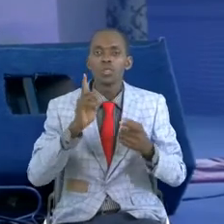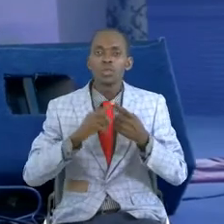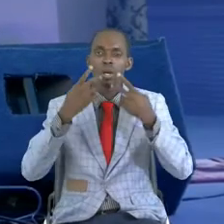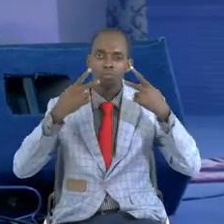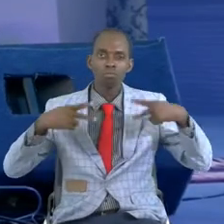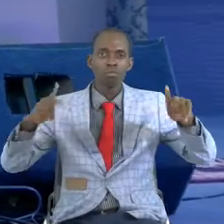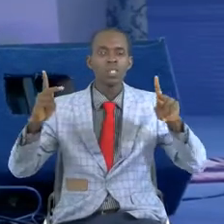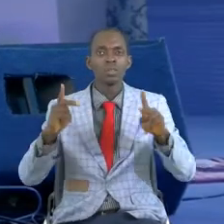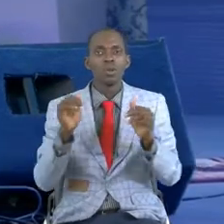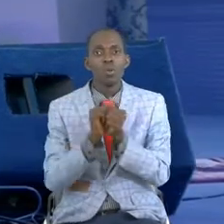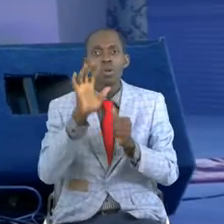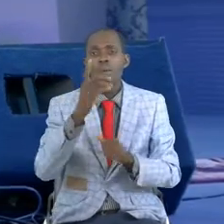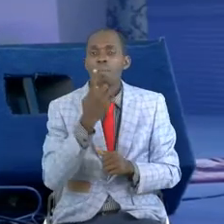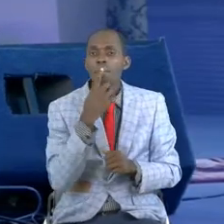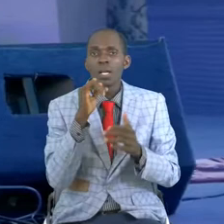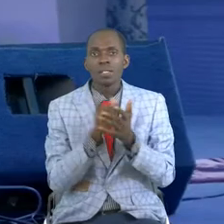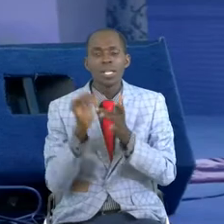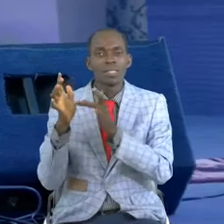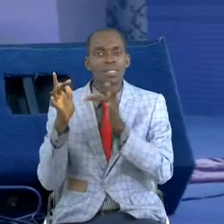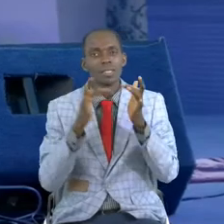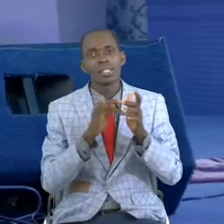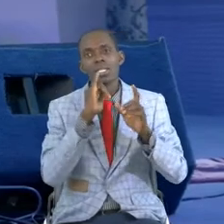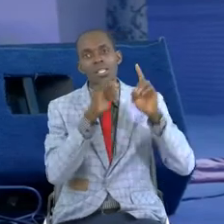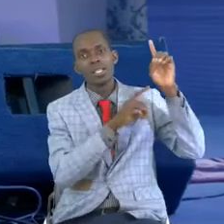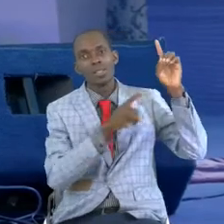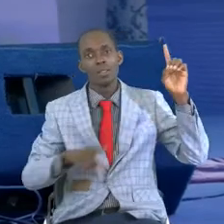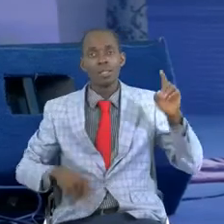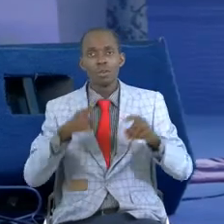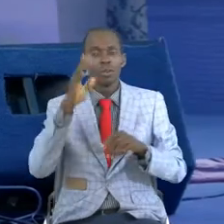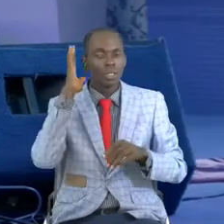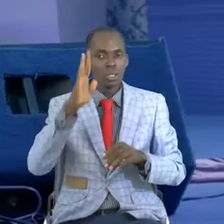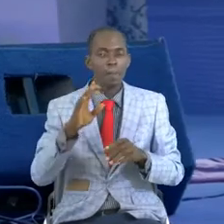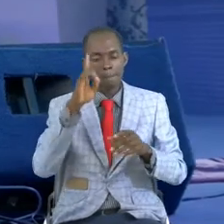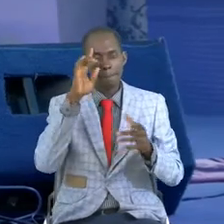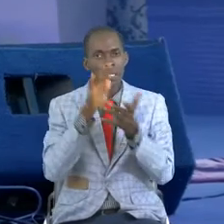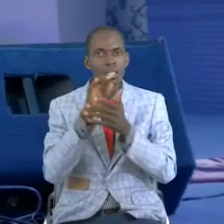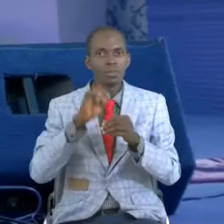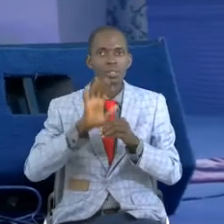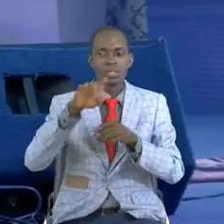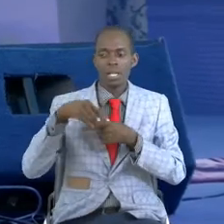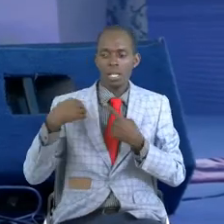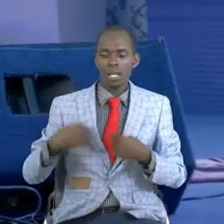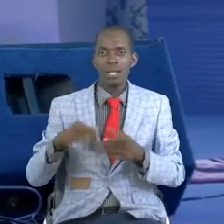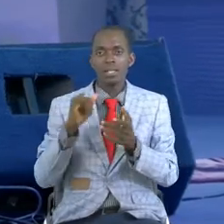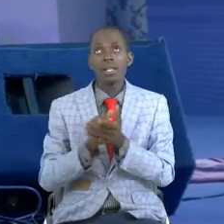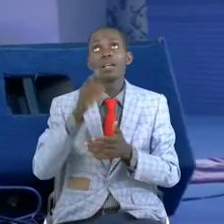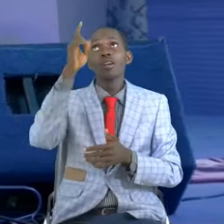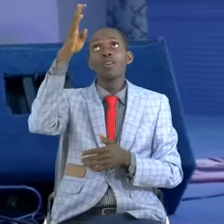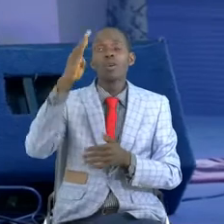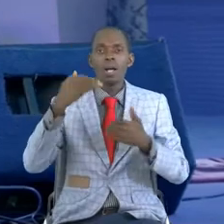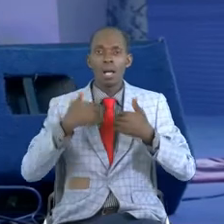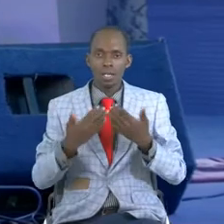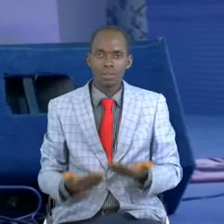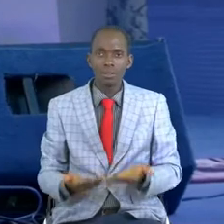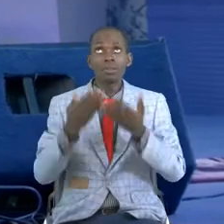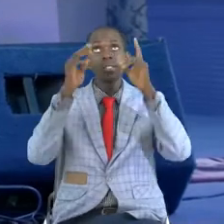that Jesus is Lord, and shall believe in thine heart that God has raised him from the